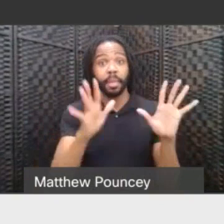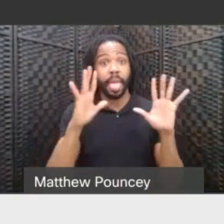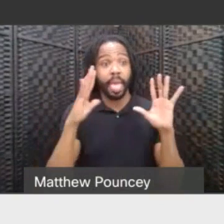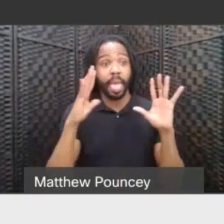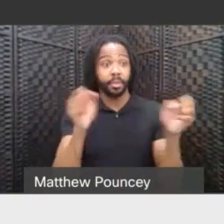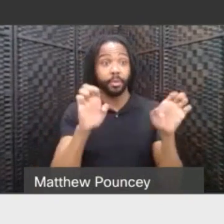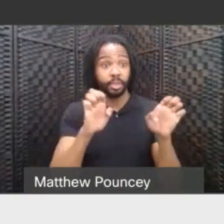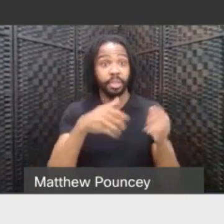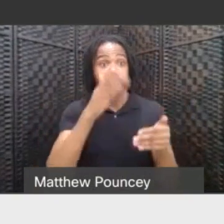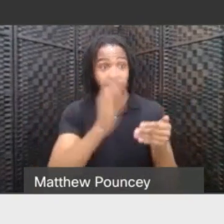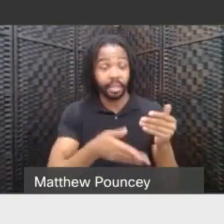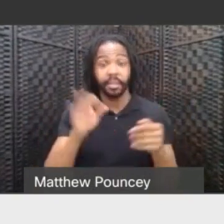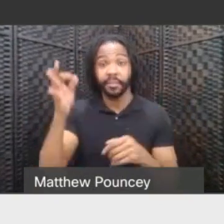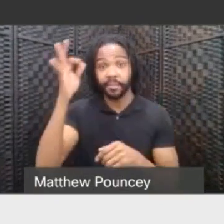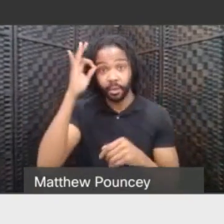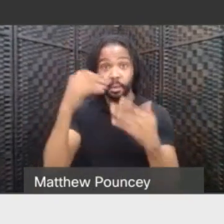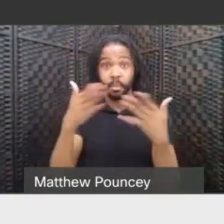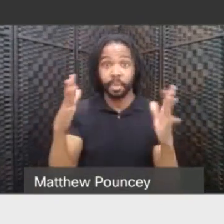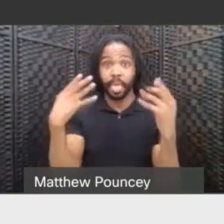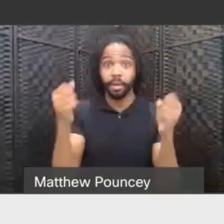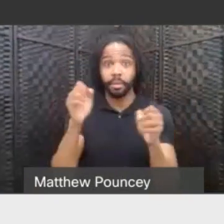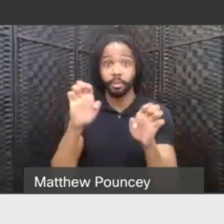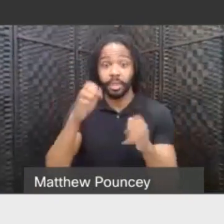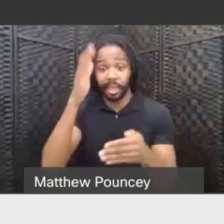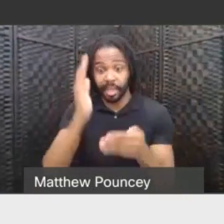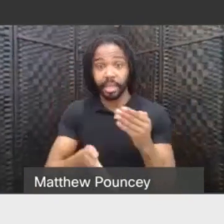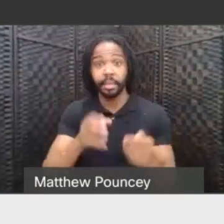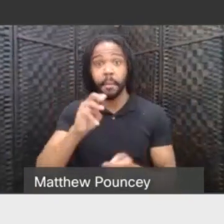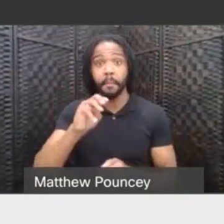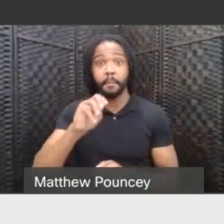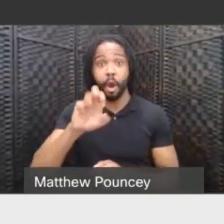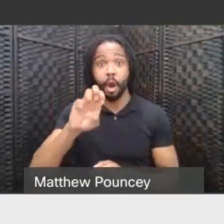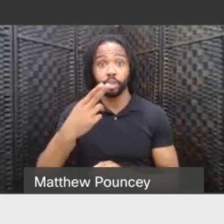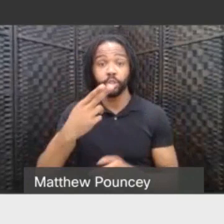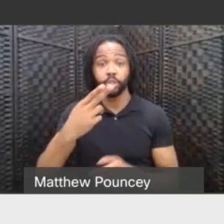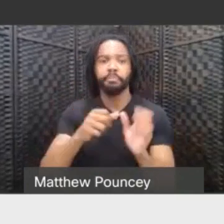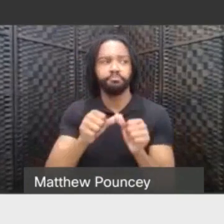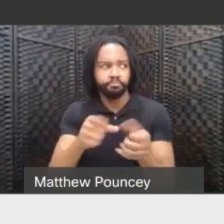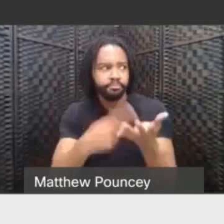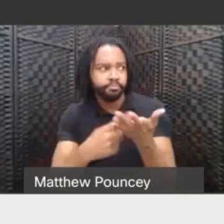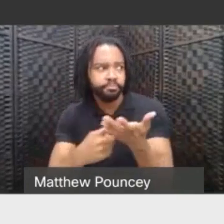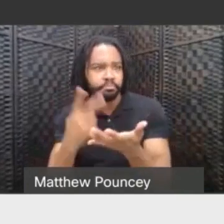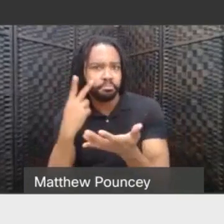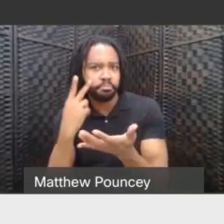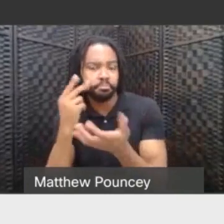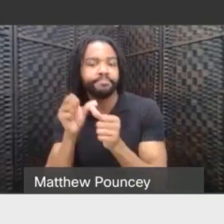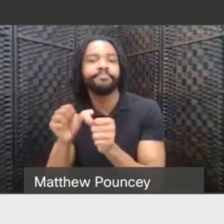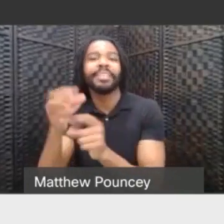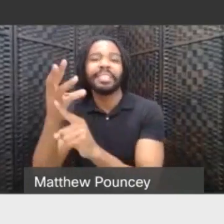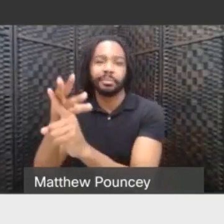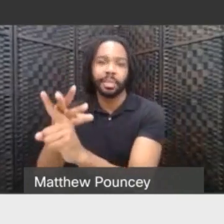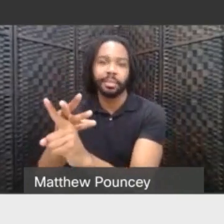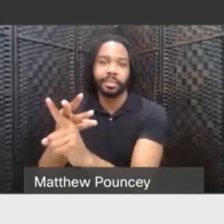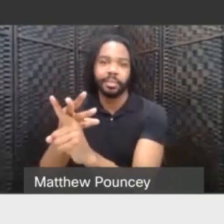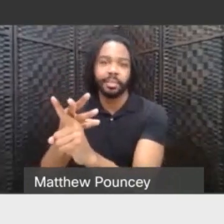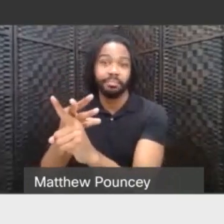health emergency. So if that were to end in March, we would be talking until September. If it were continued, I think